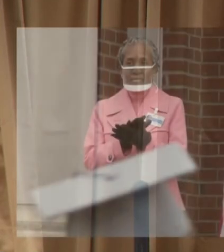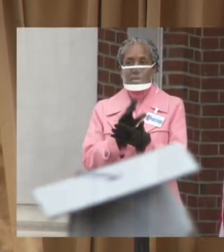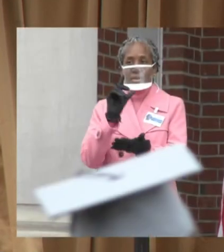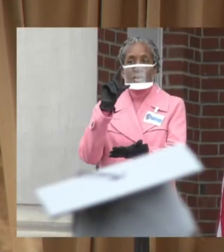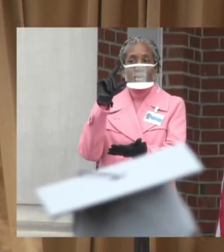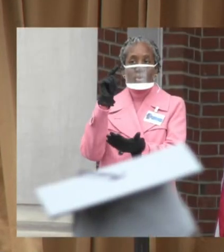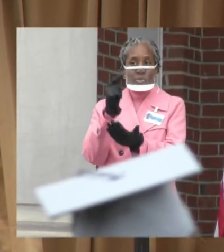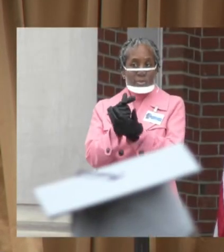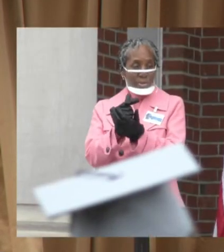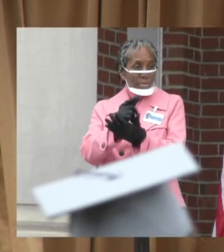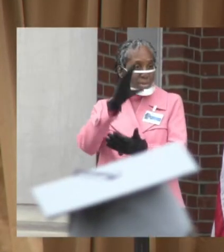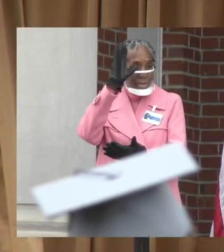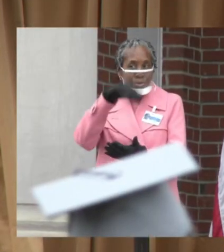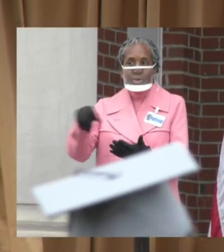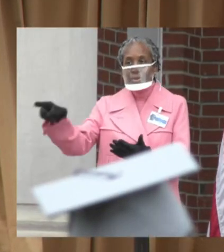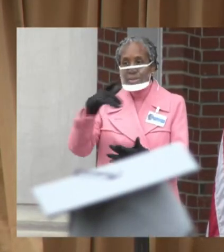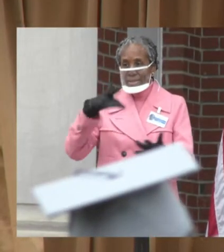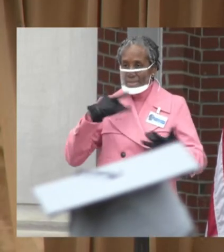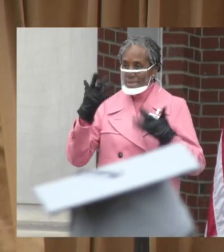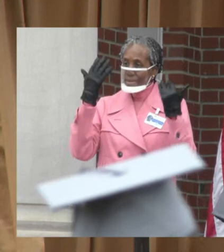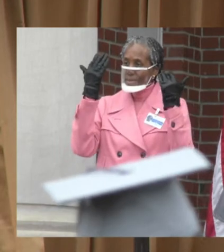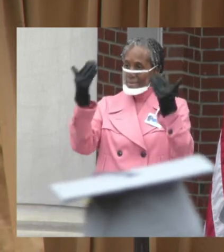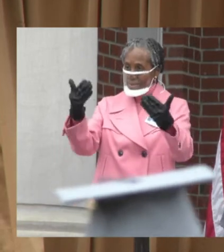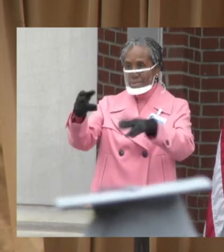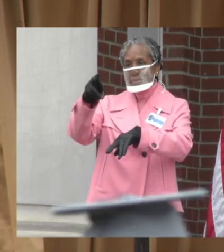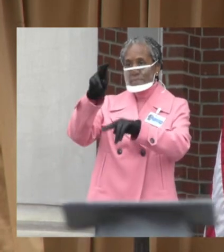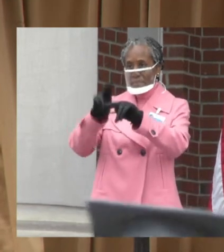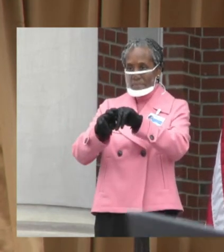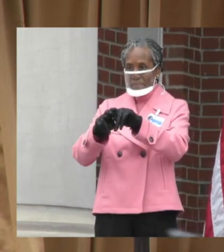Graduates, I know you're excited. You may be seated.